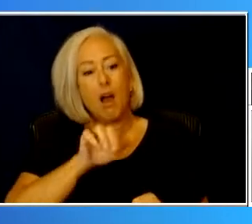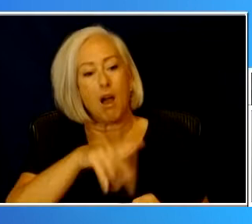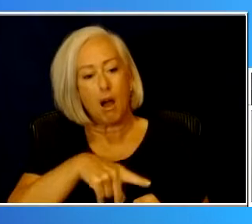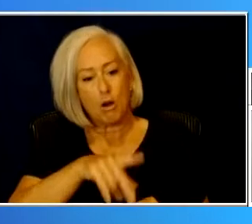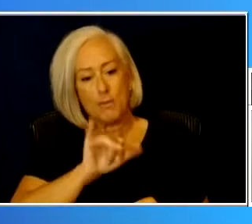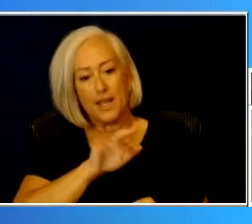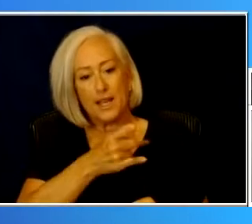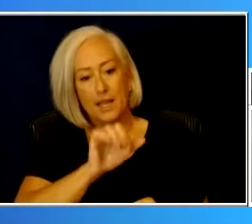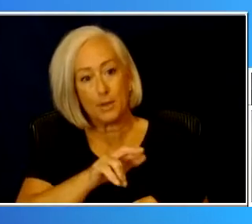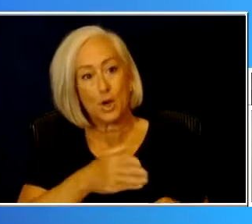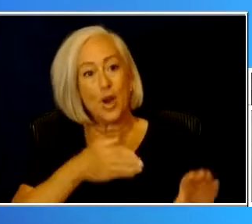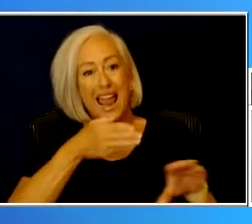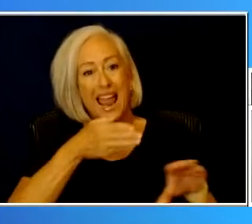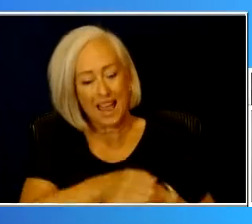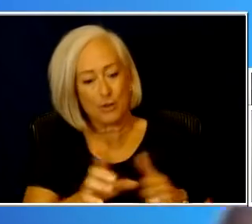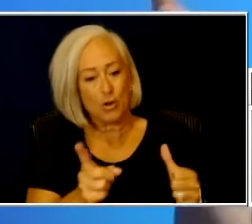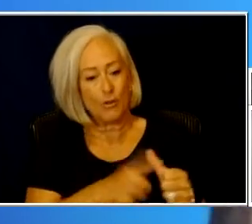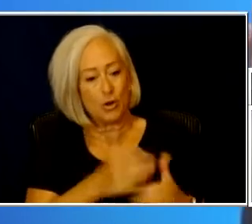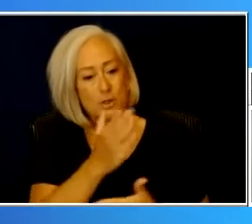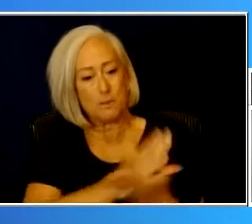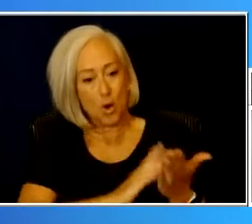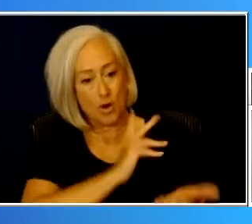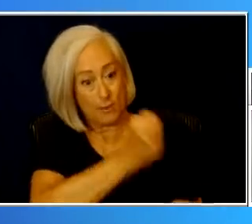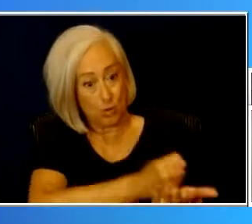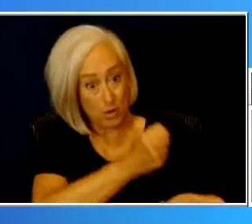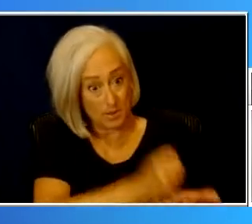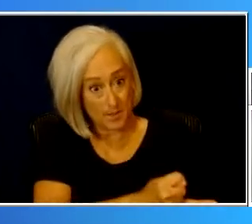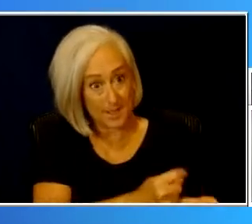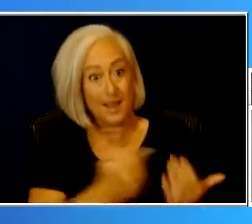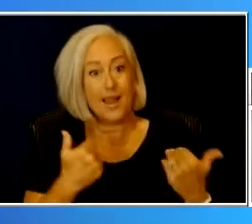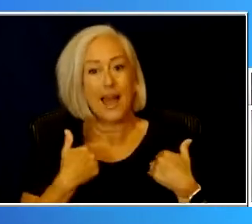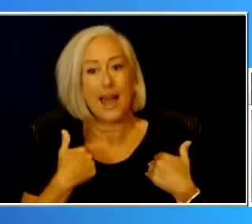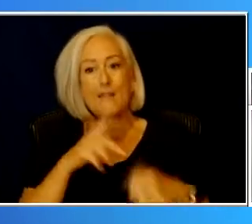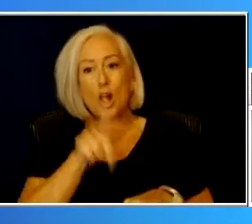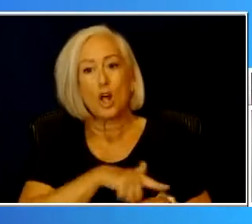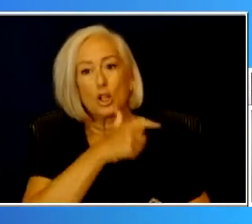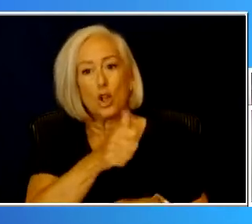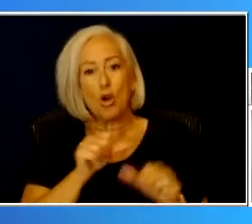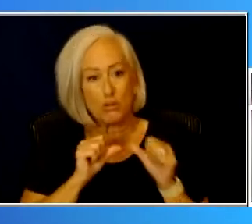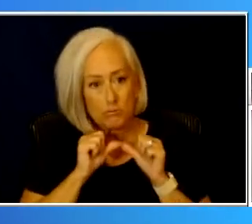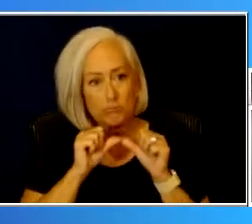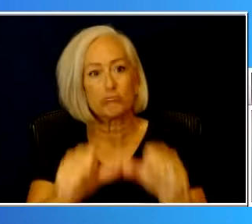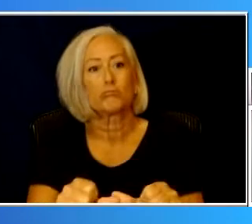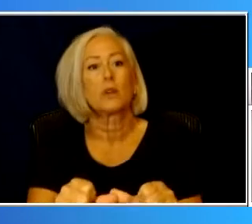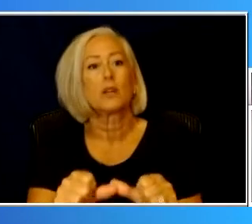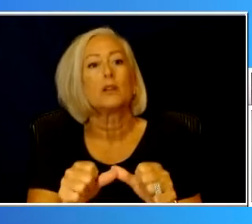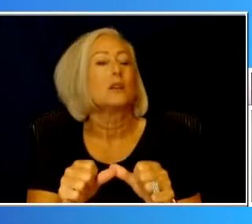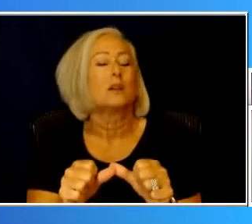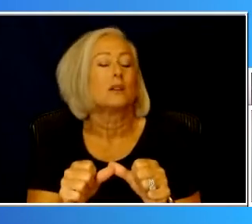upfront treatment actually end up having a longer progression-free survival. And so